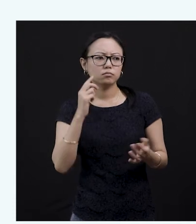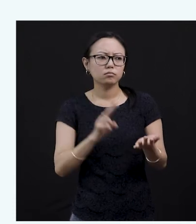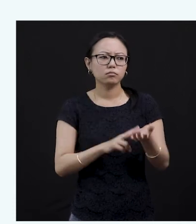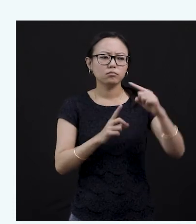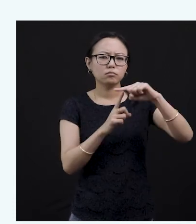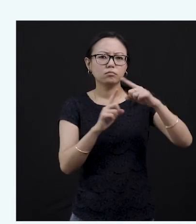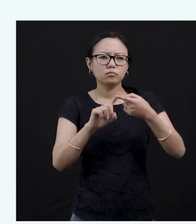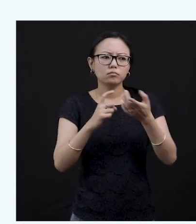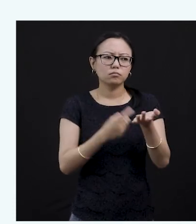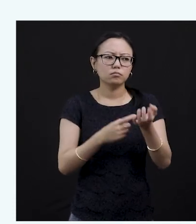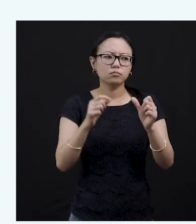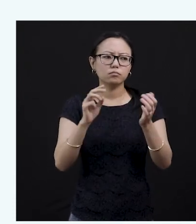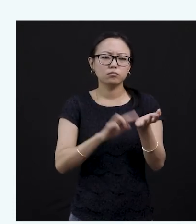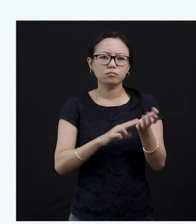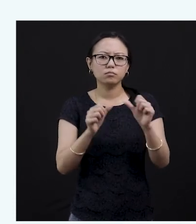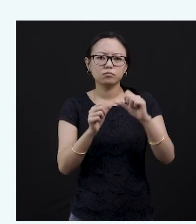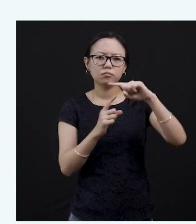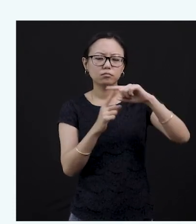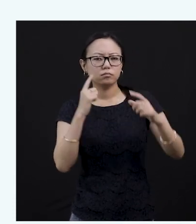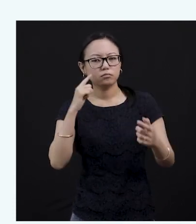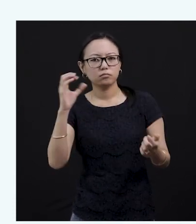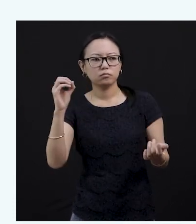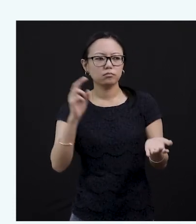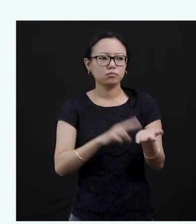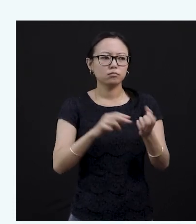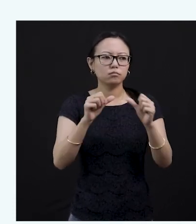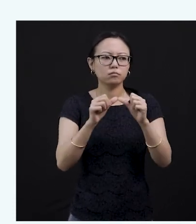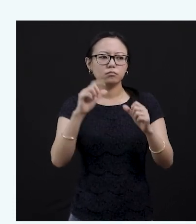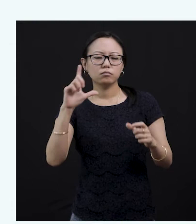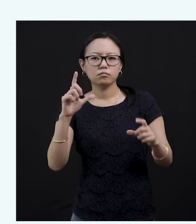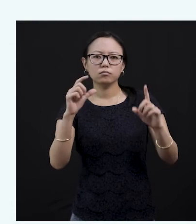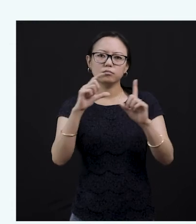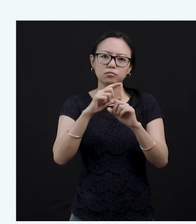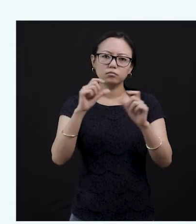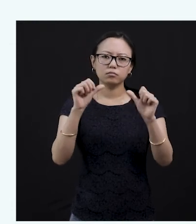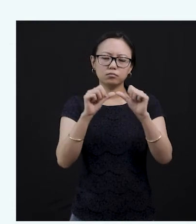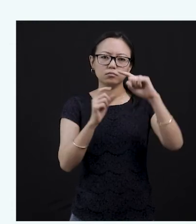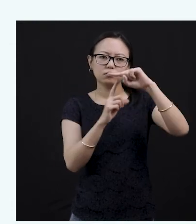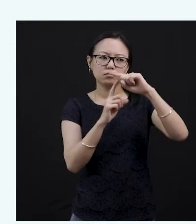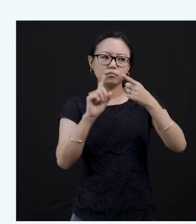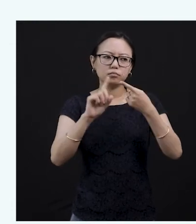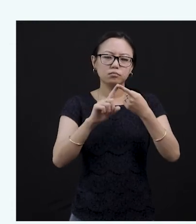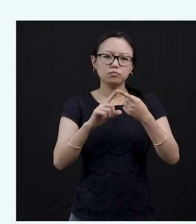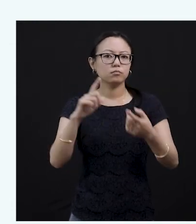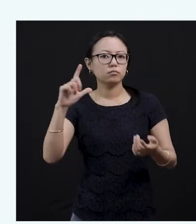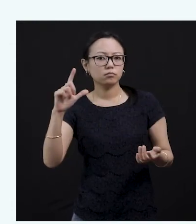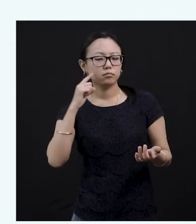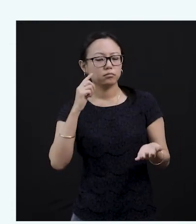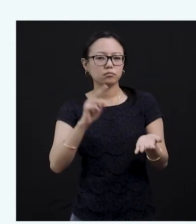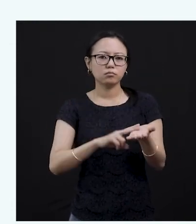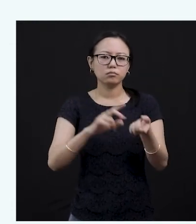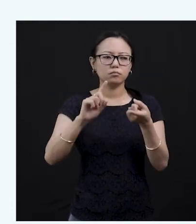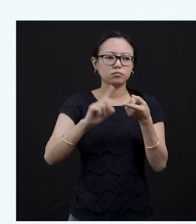180 degree west and the 180 degree east, they come and meet at one latitude, okay? They come and meet at one